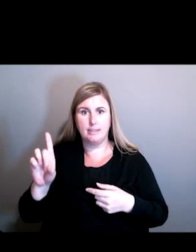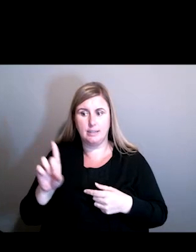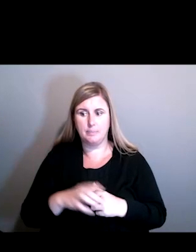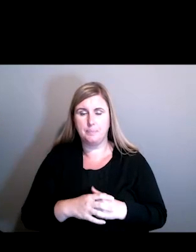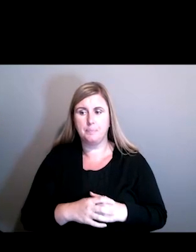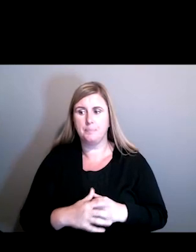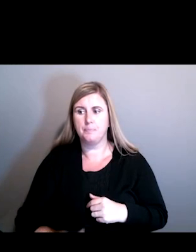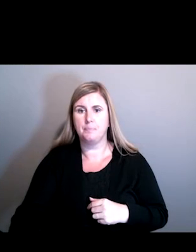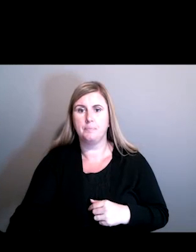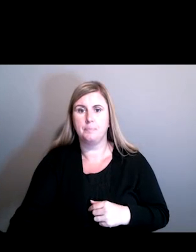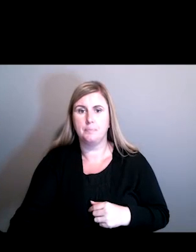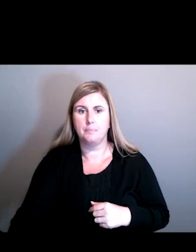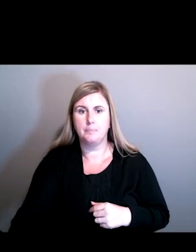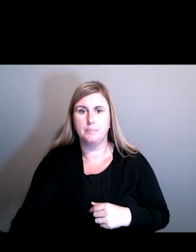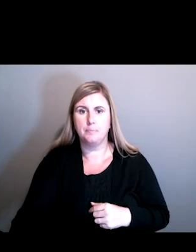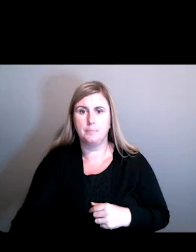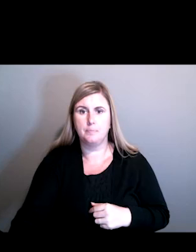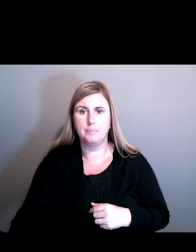SD.